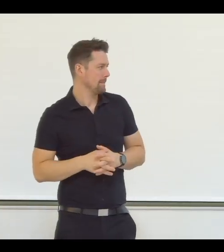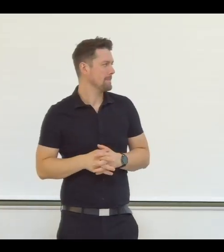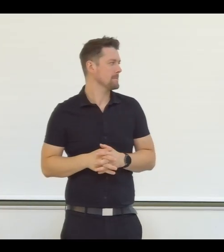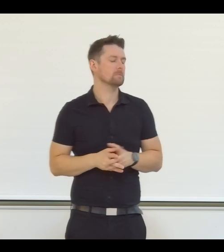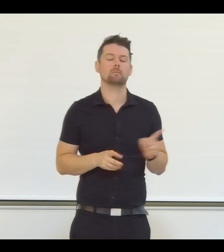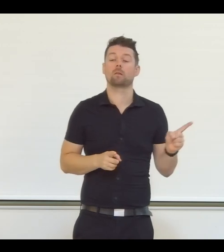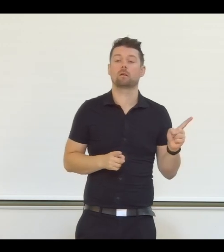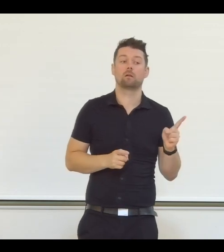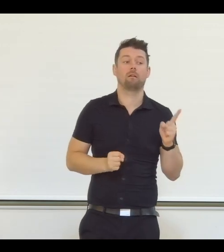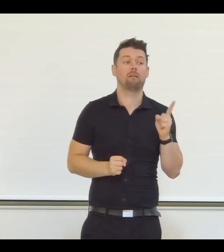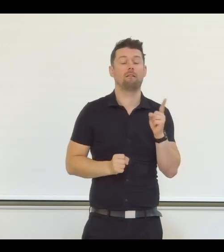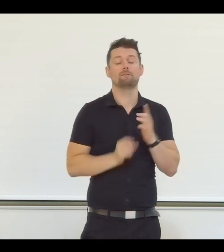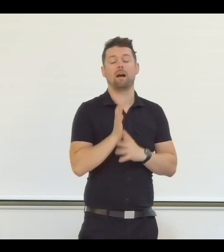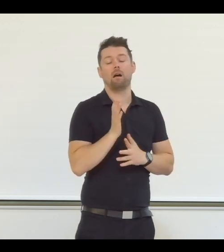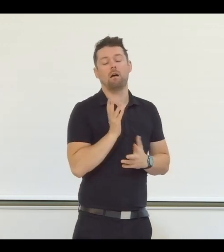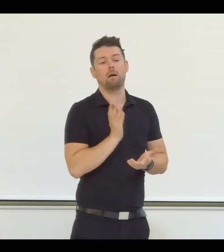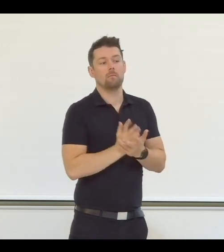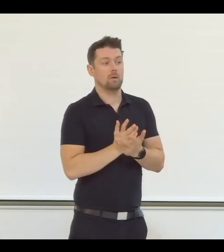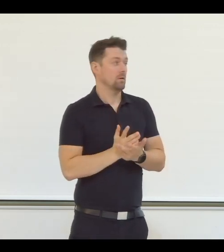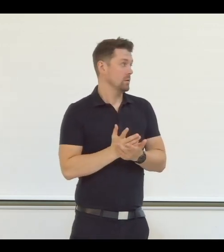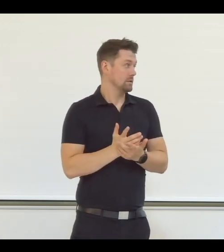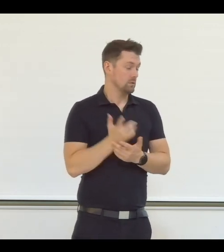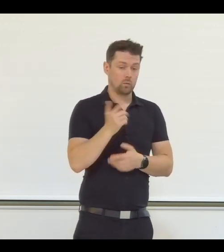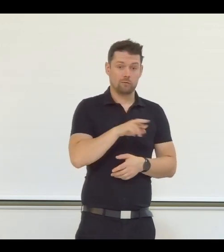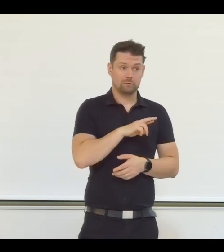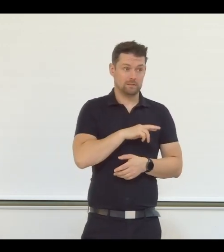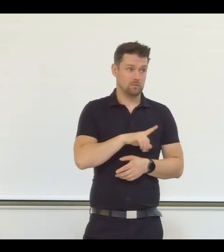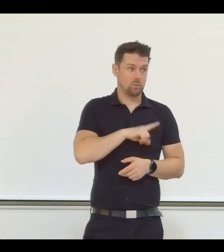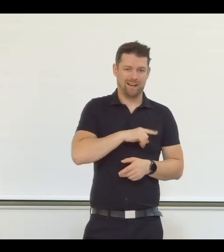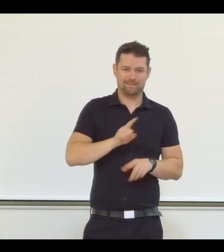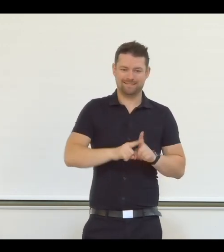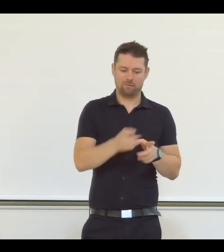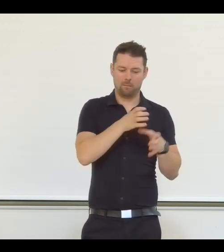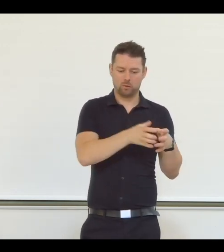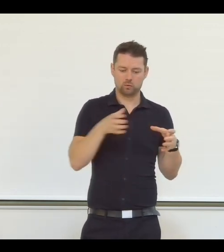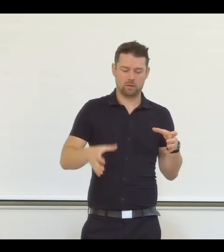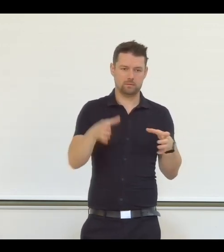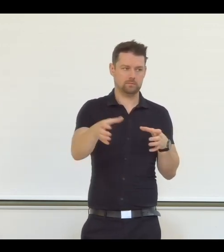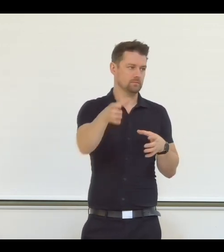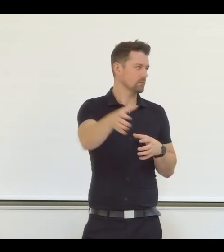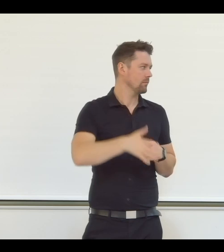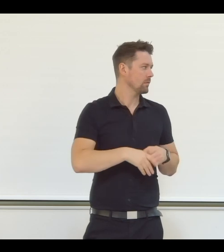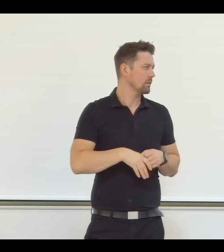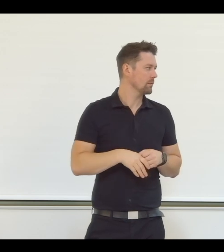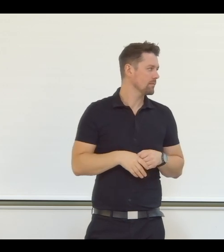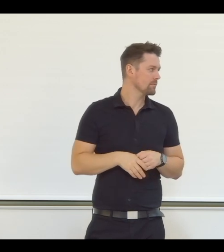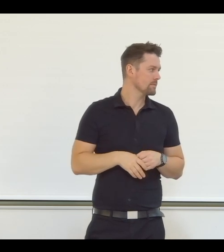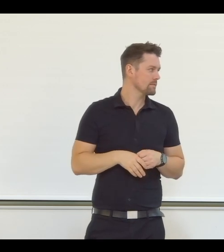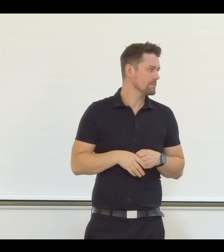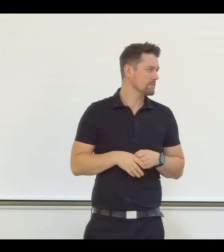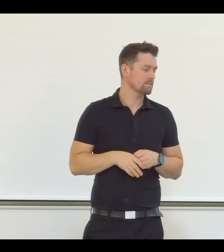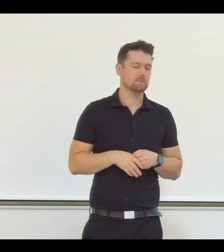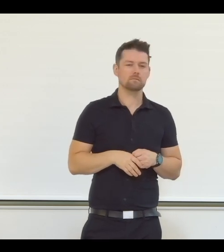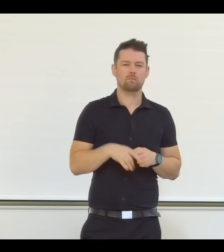is actually was one of the reasons why we have these different modules. Because, for example, if you look at the high seas habitat, it's